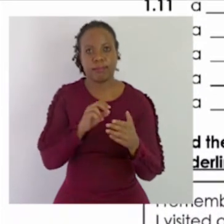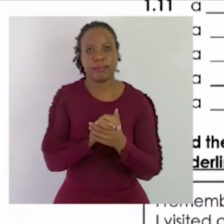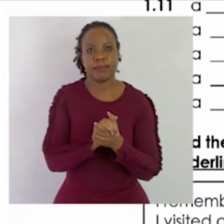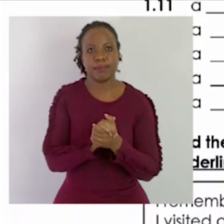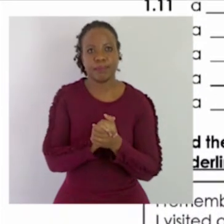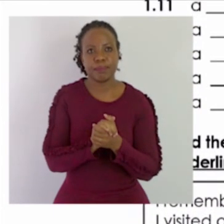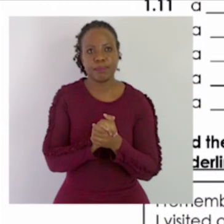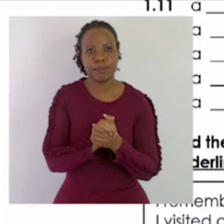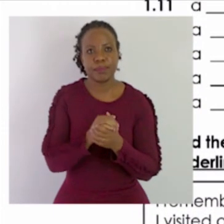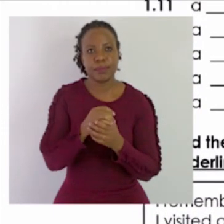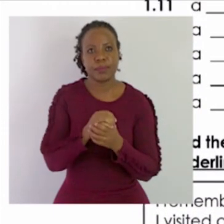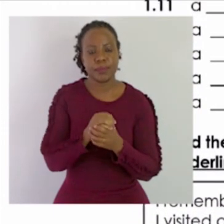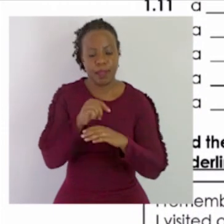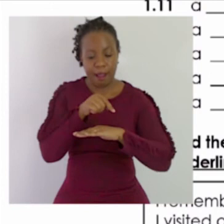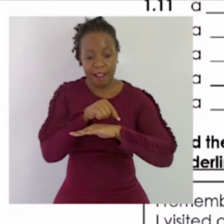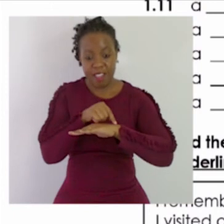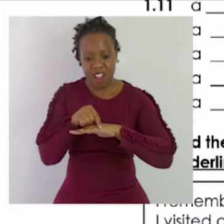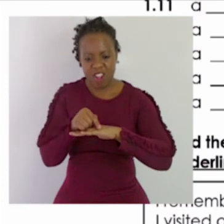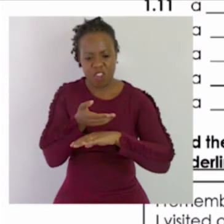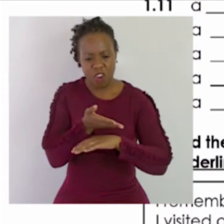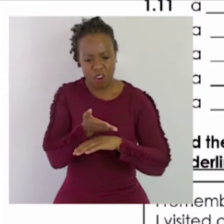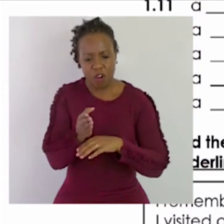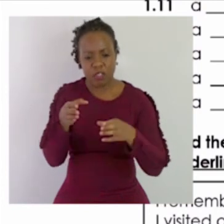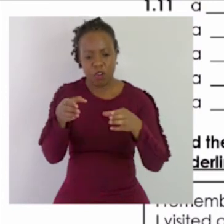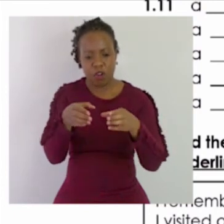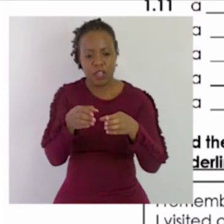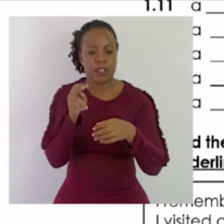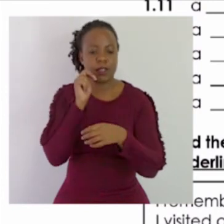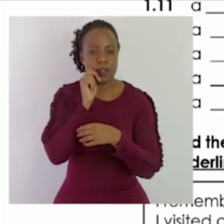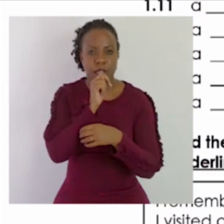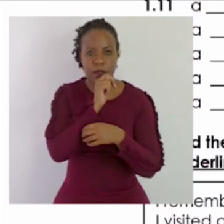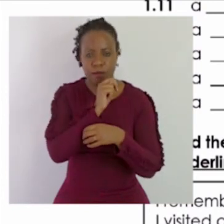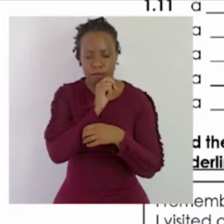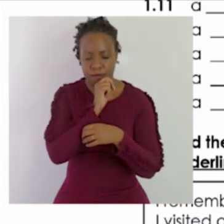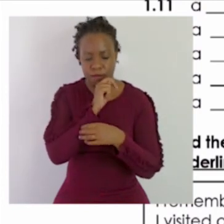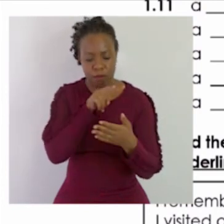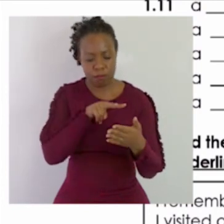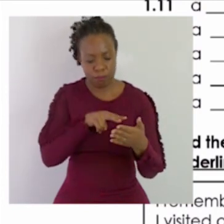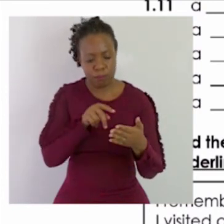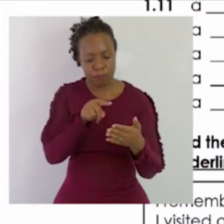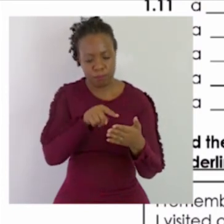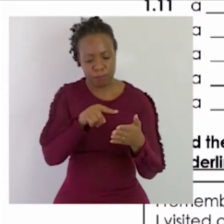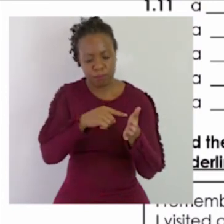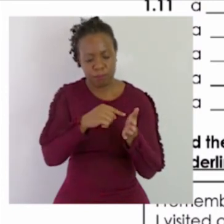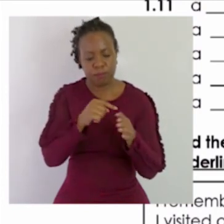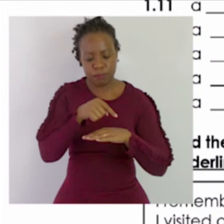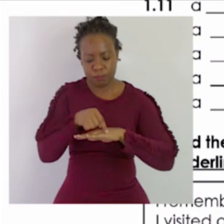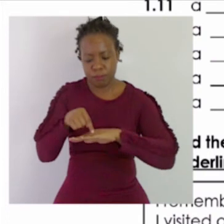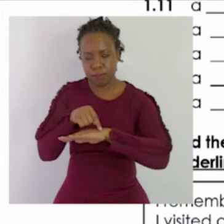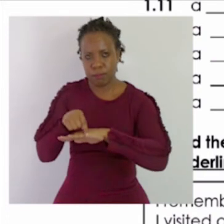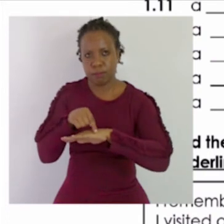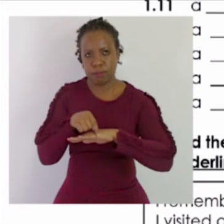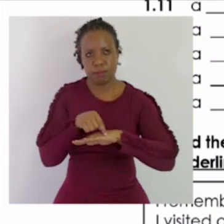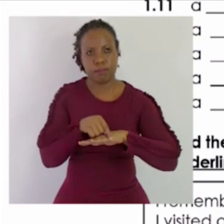It says, underline all the collective nouns in the passage below. We underline